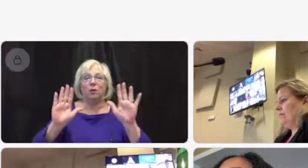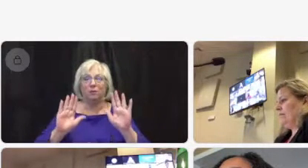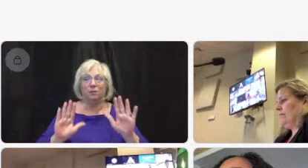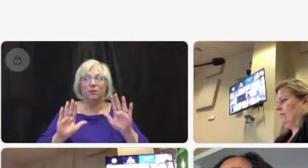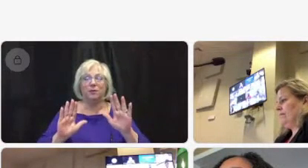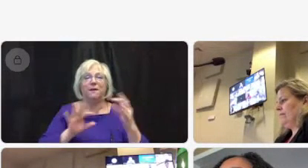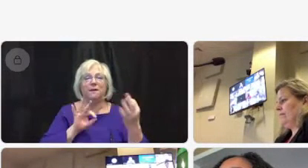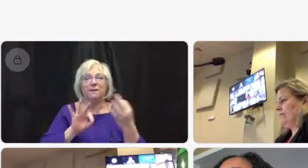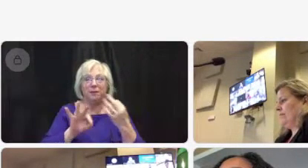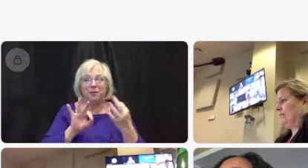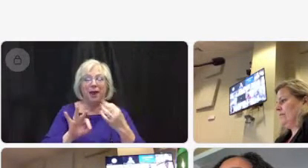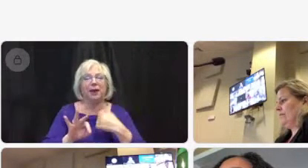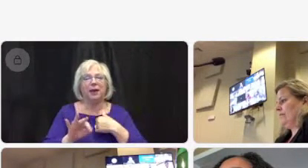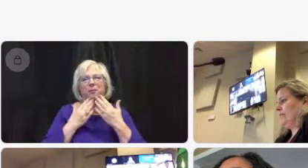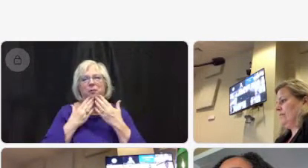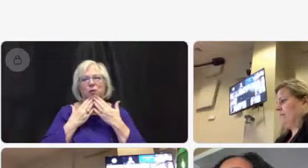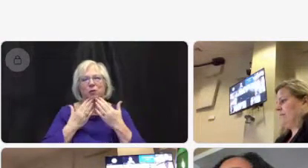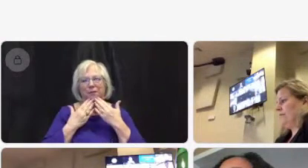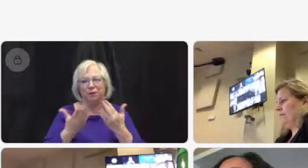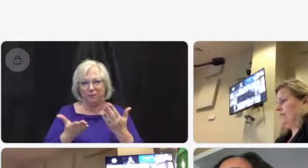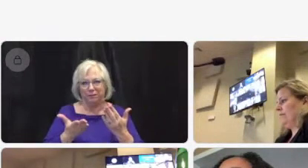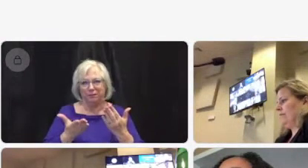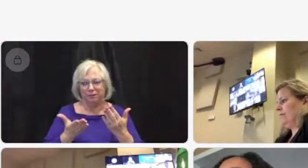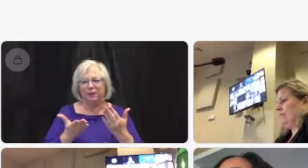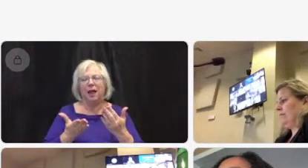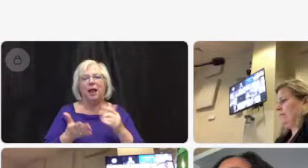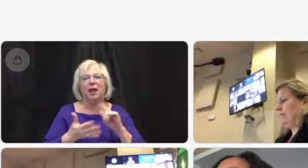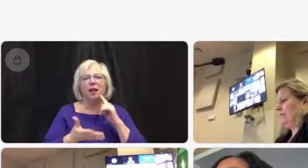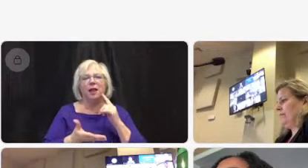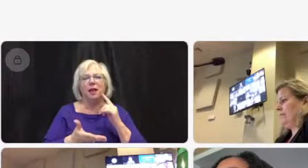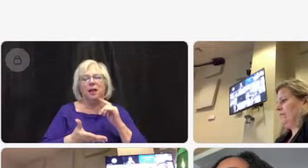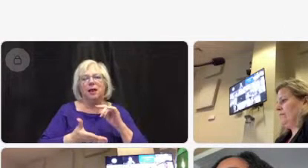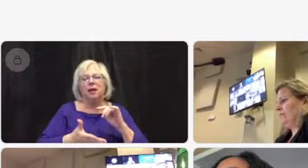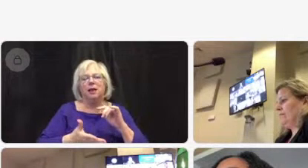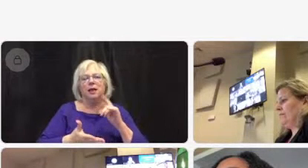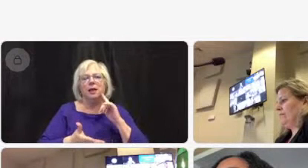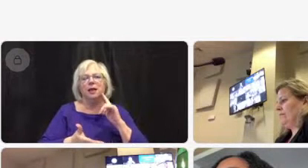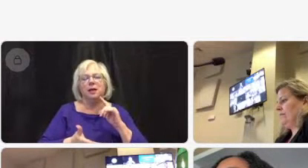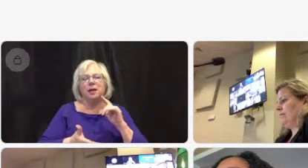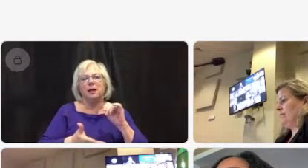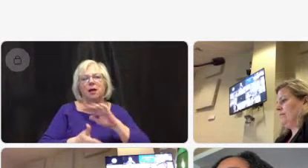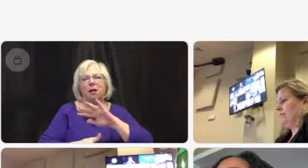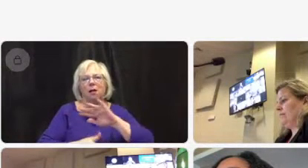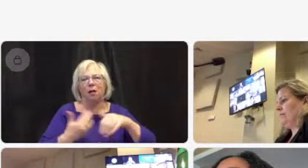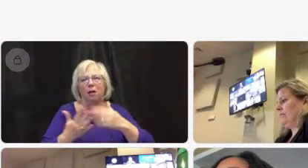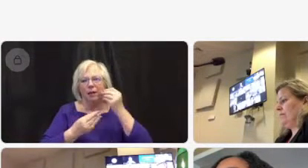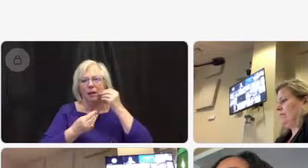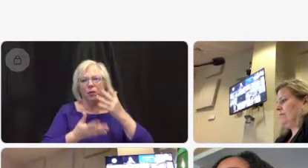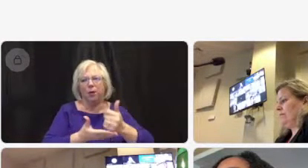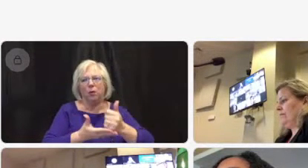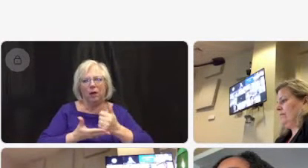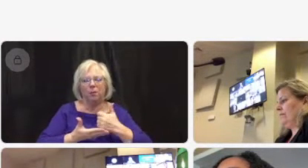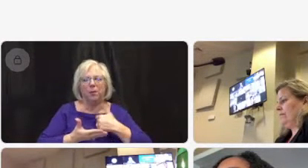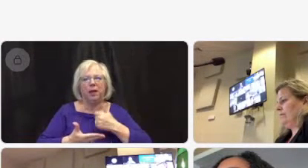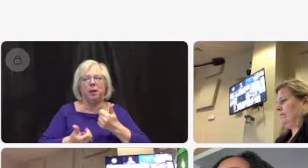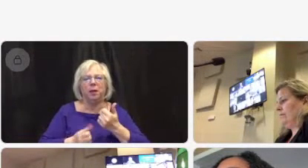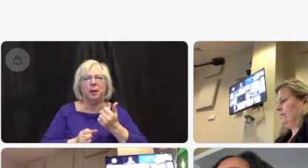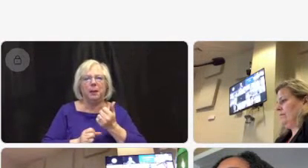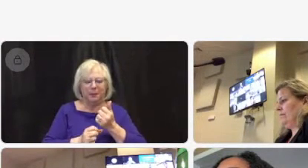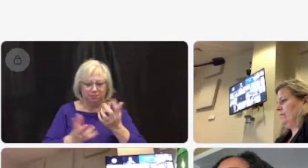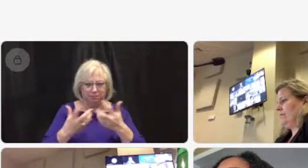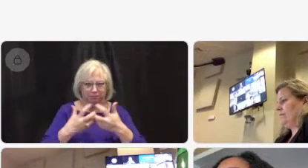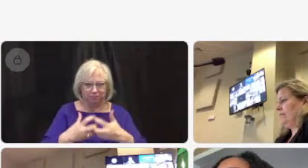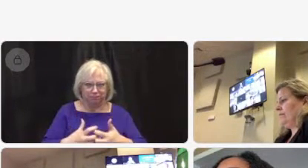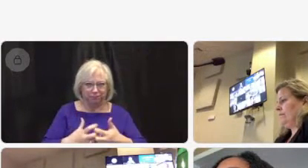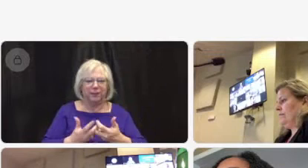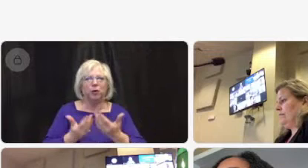that. That'll help me present us a suggestion to you, and so we'll make sure we get